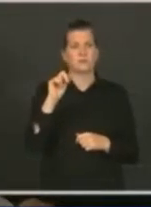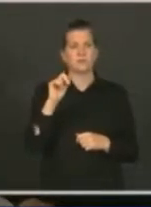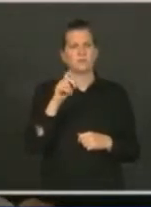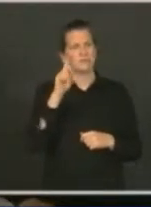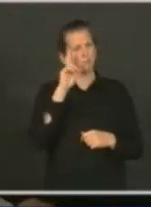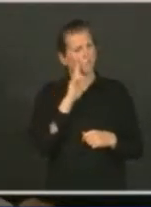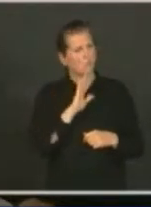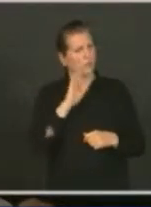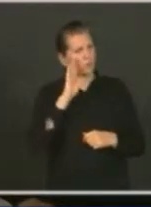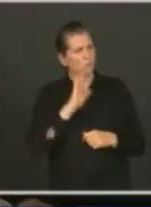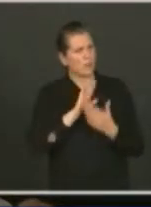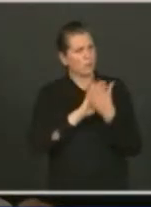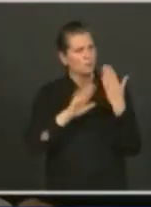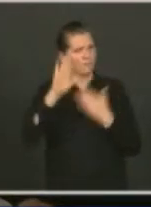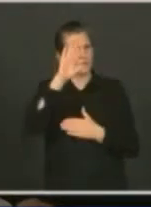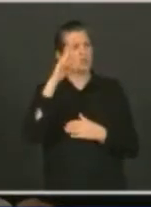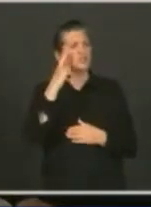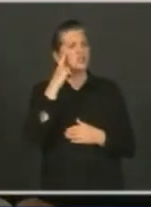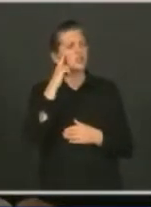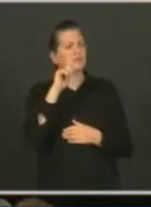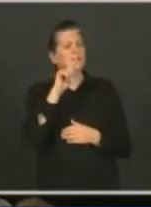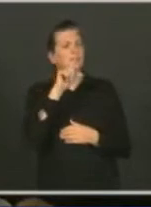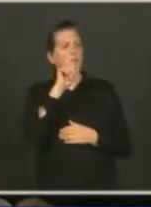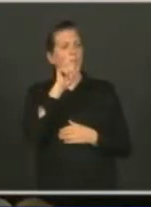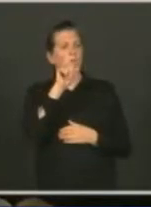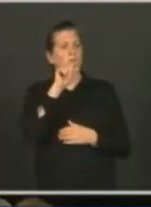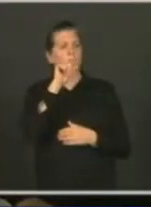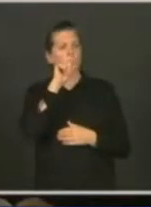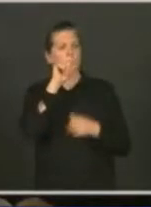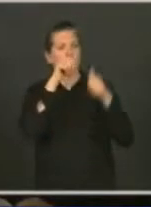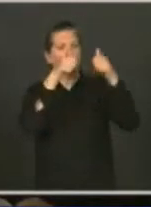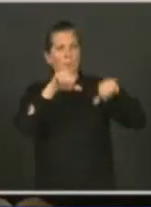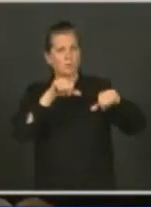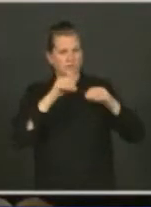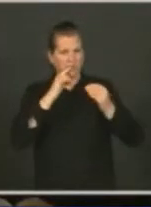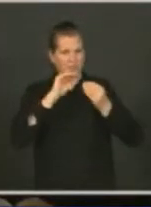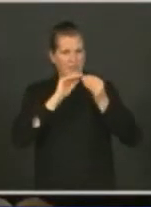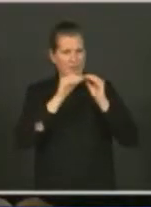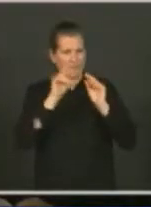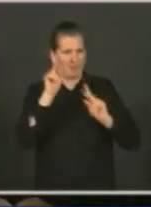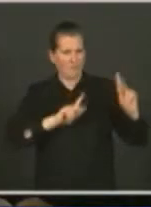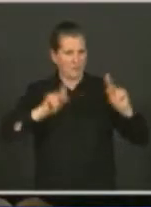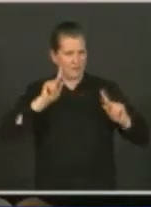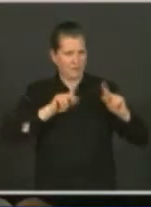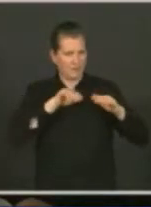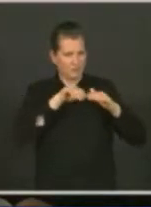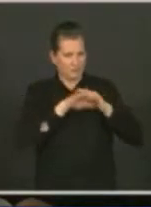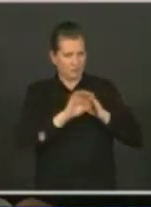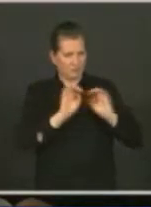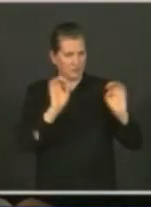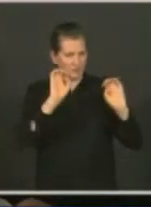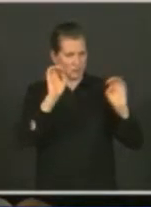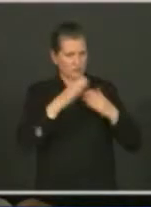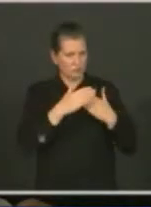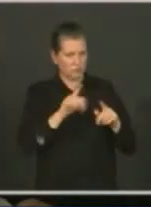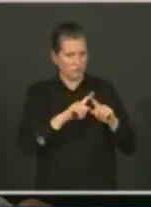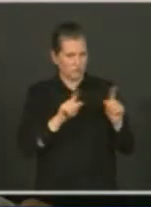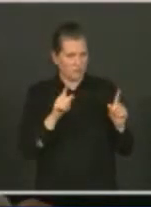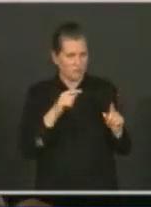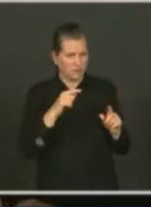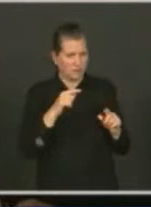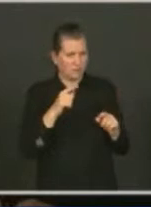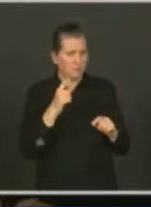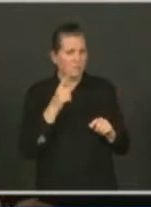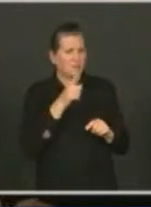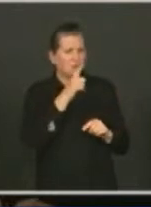on Twitter that it was very dramatic the other night, the number of individuals coming to the emergency room, but we're not hearing the ages. Now, you're